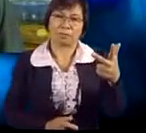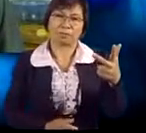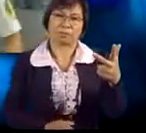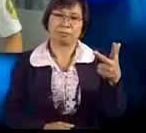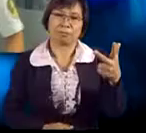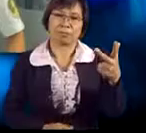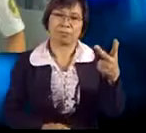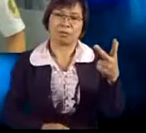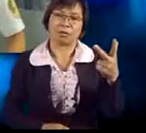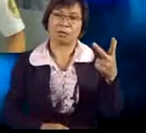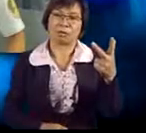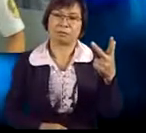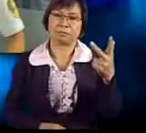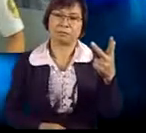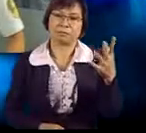3,